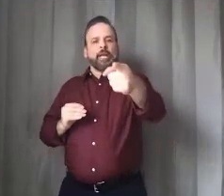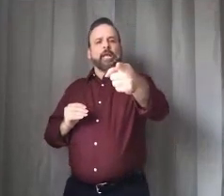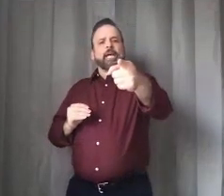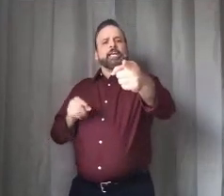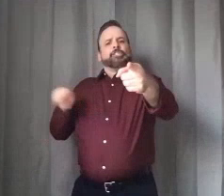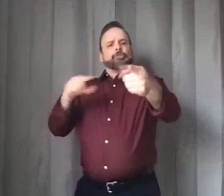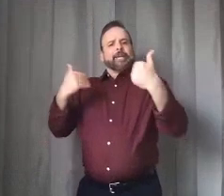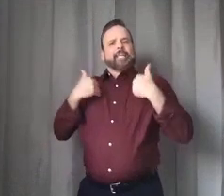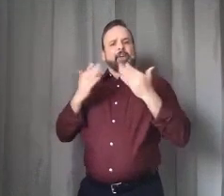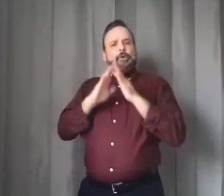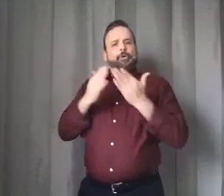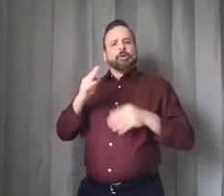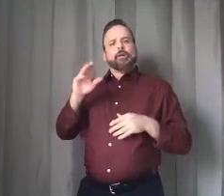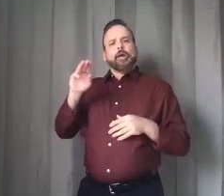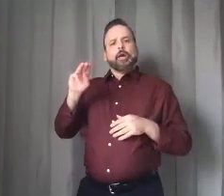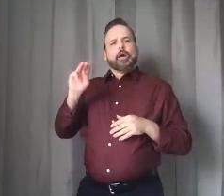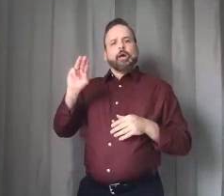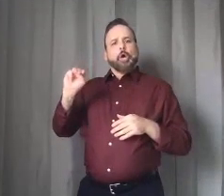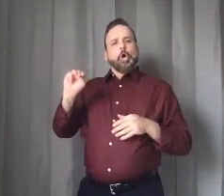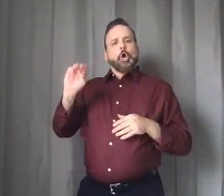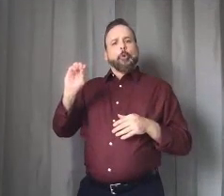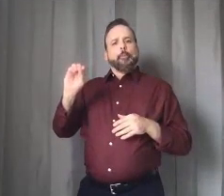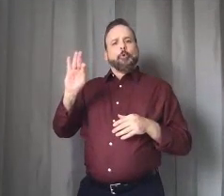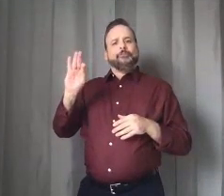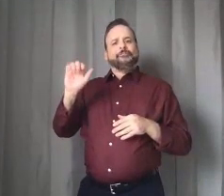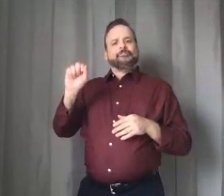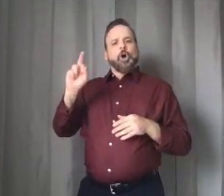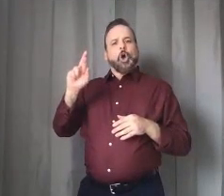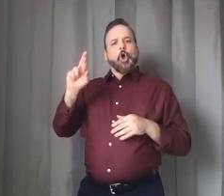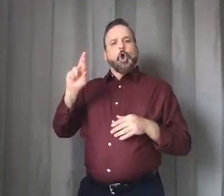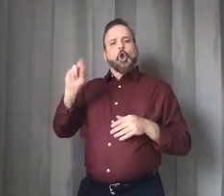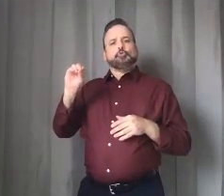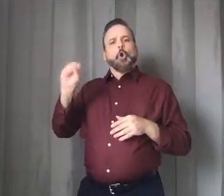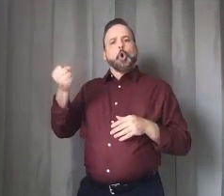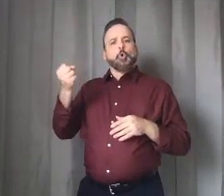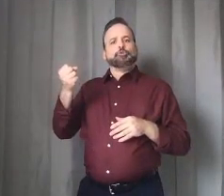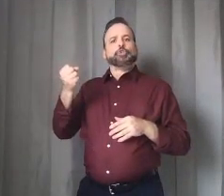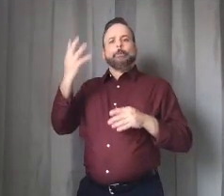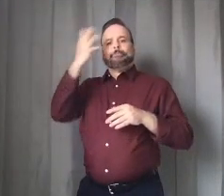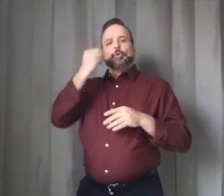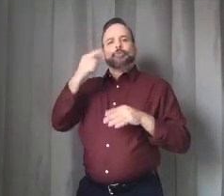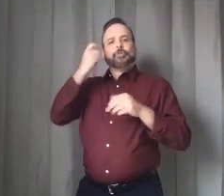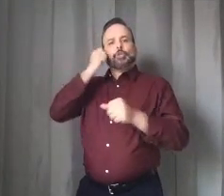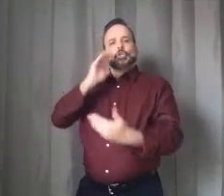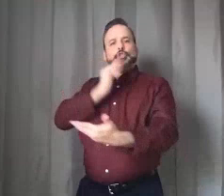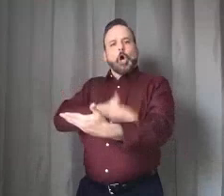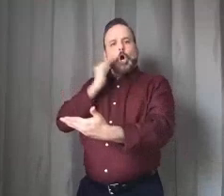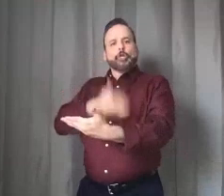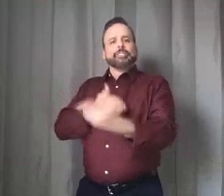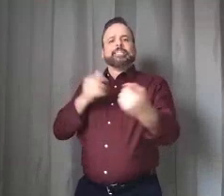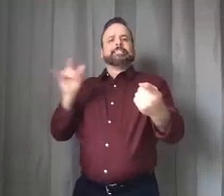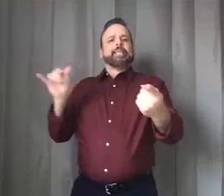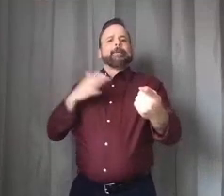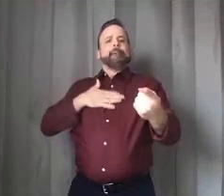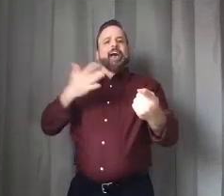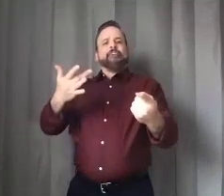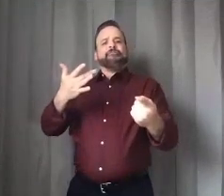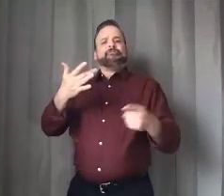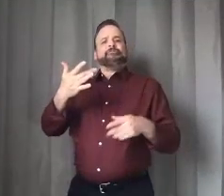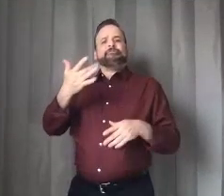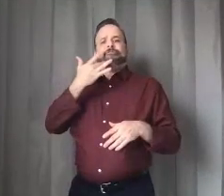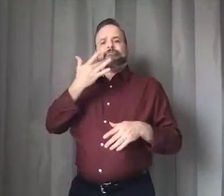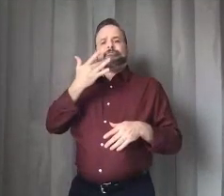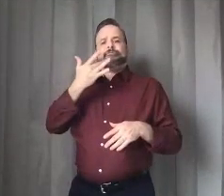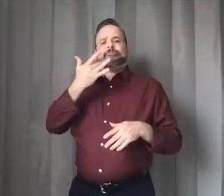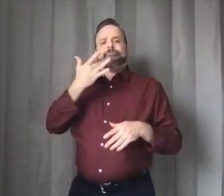yet? No. Mofaro's Beautiful Daughters. It's like my favorite picture book. It's great. It's great. It's a little above his age level,